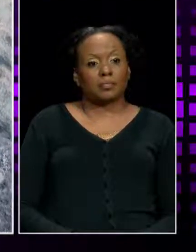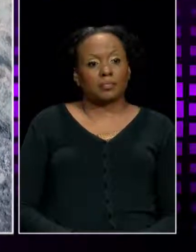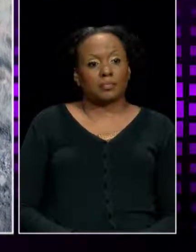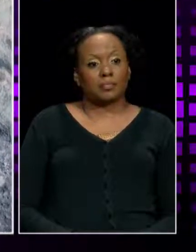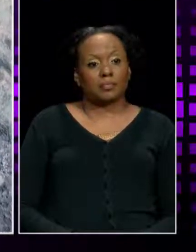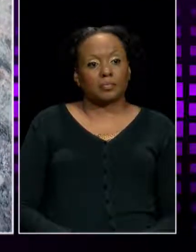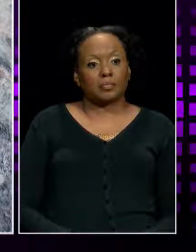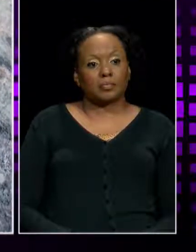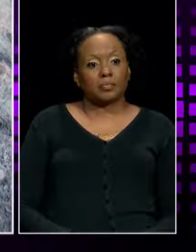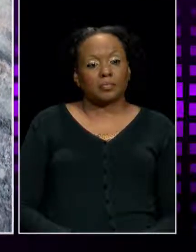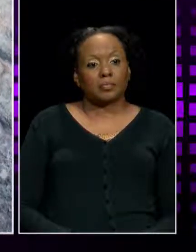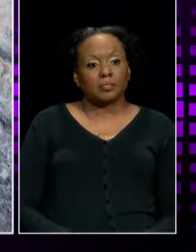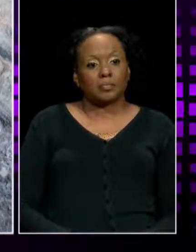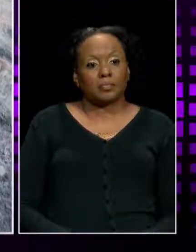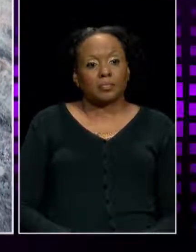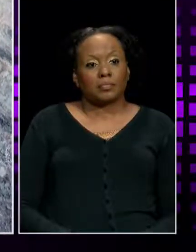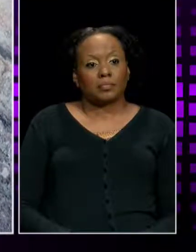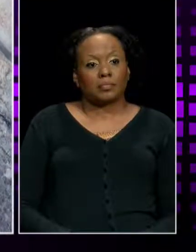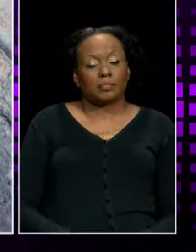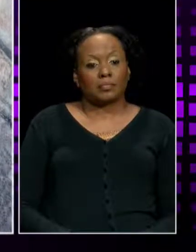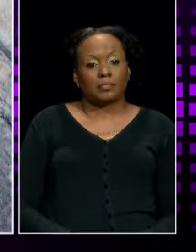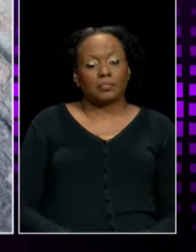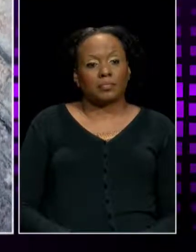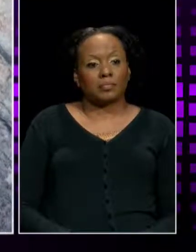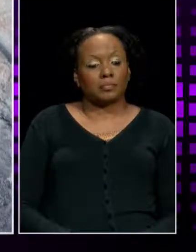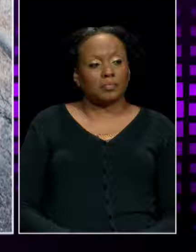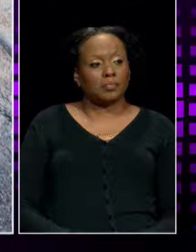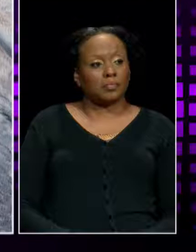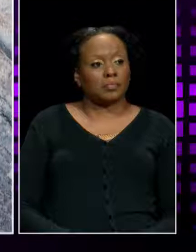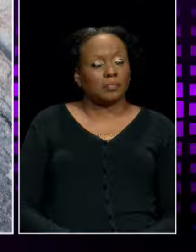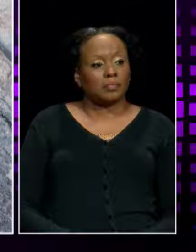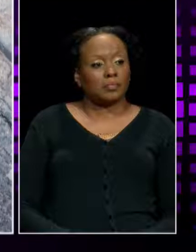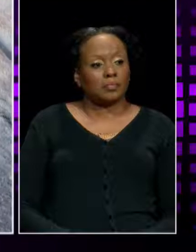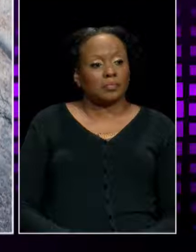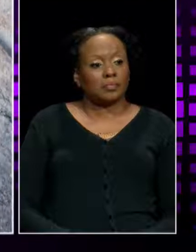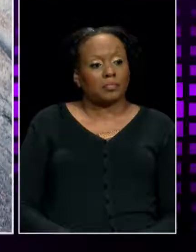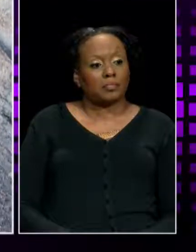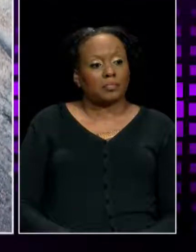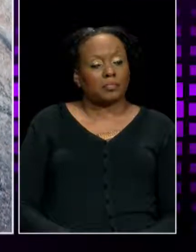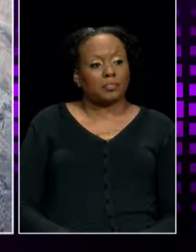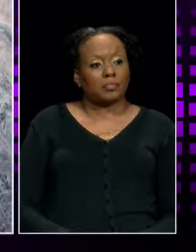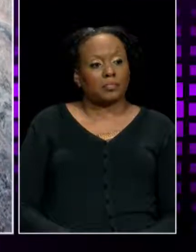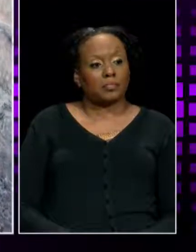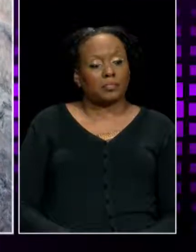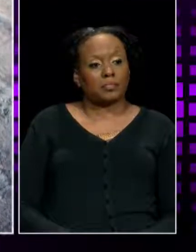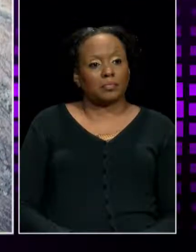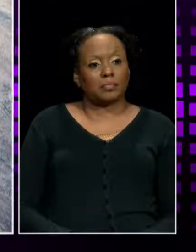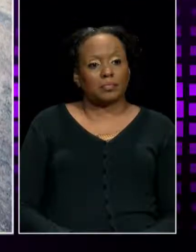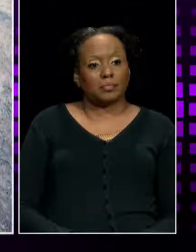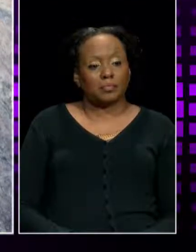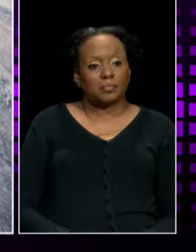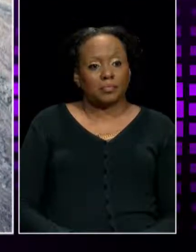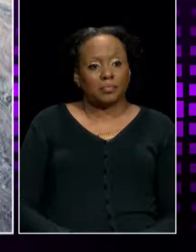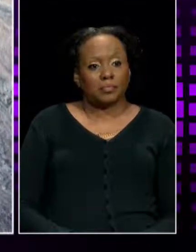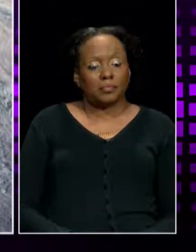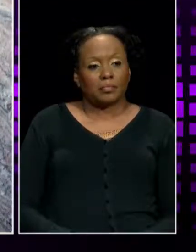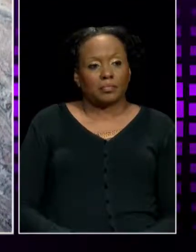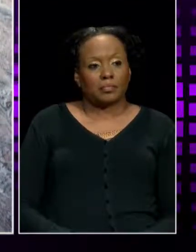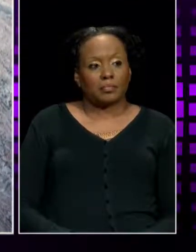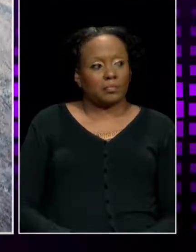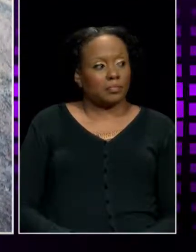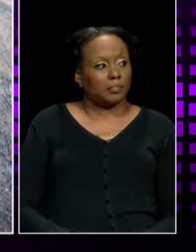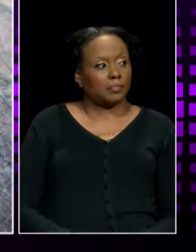that have to take over. And sometimes being the older generation would have run things different, the youth would have a brighter or a